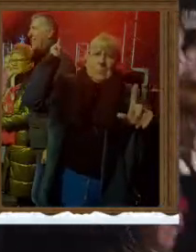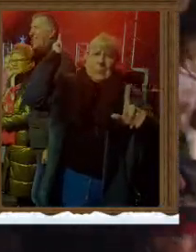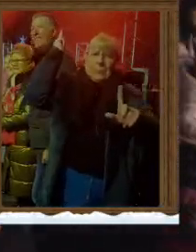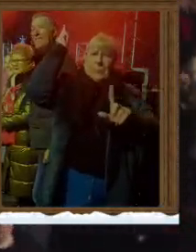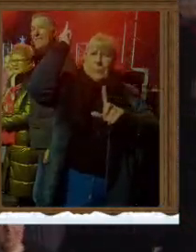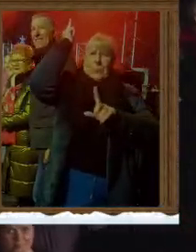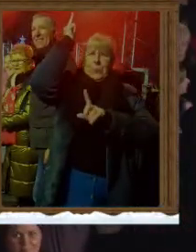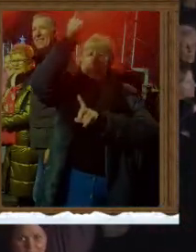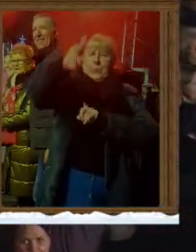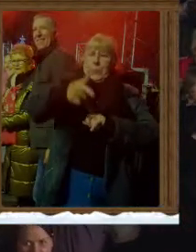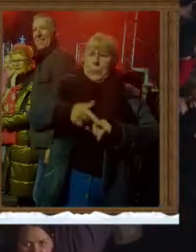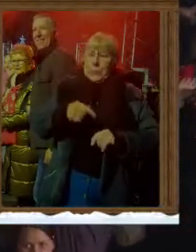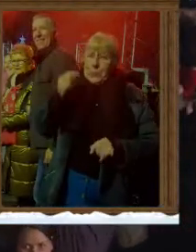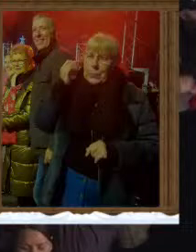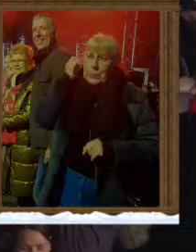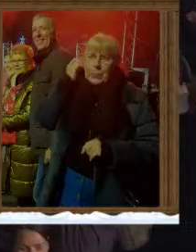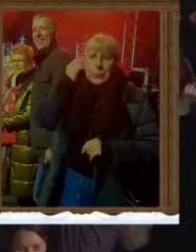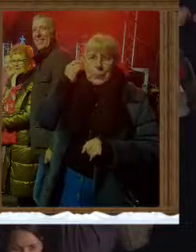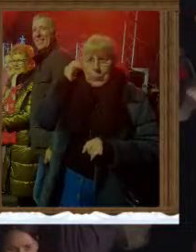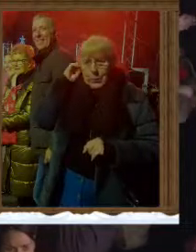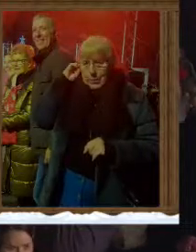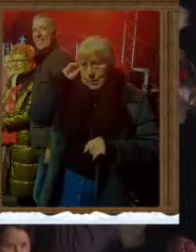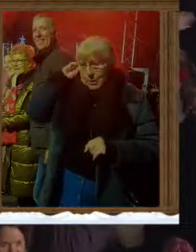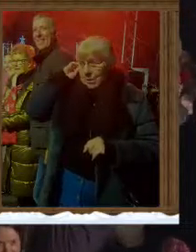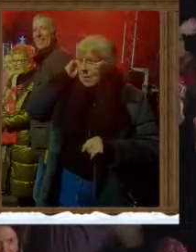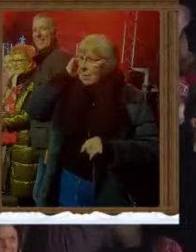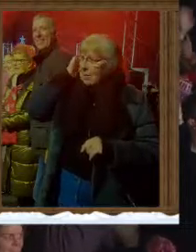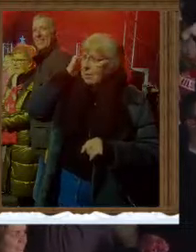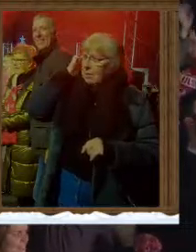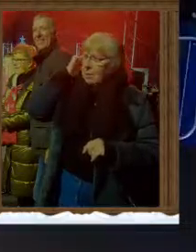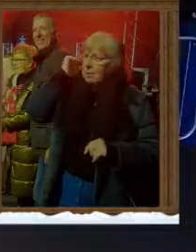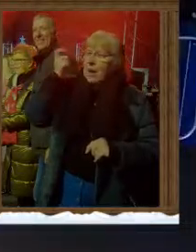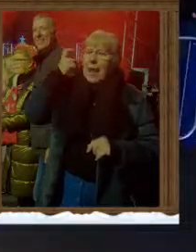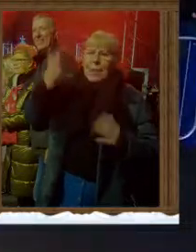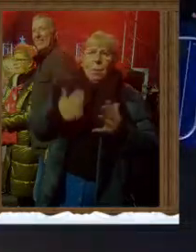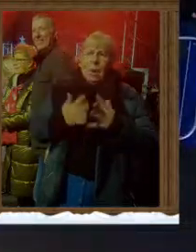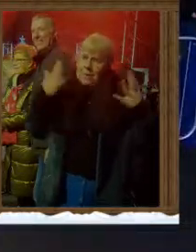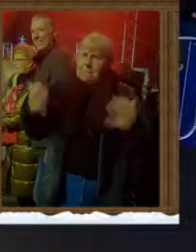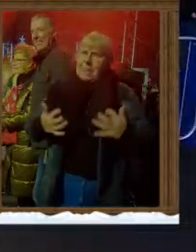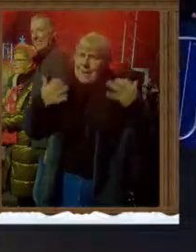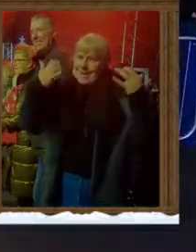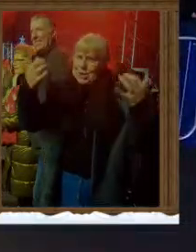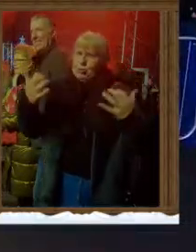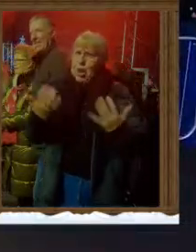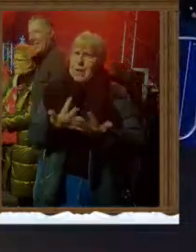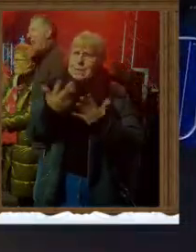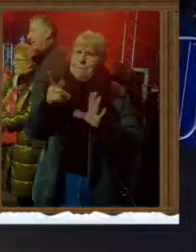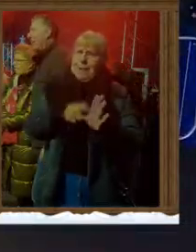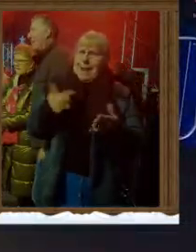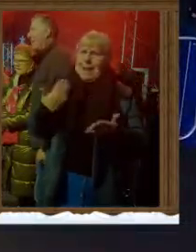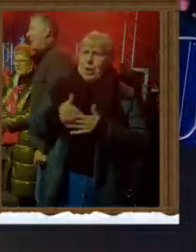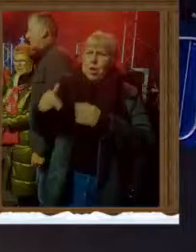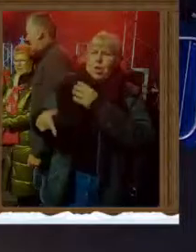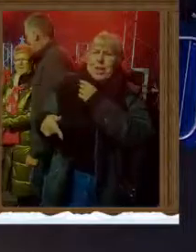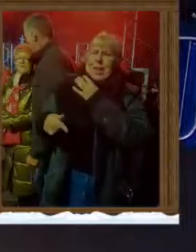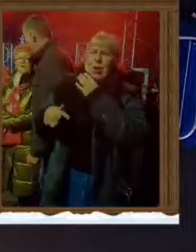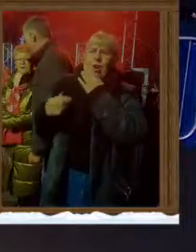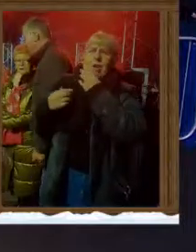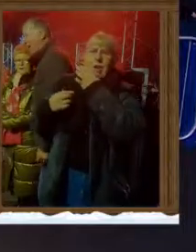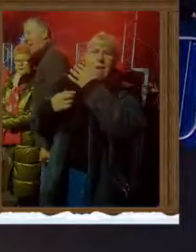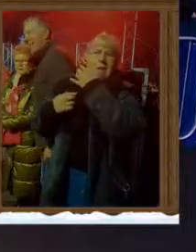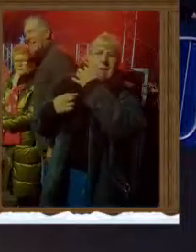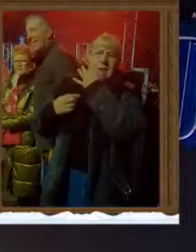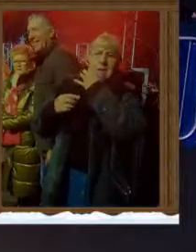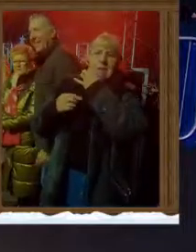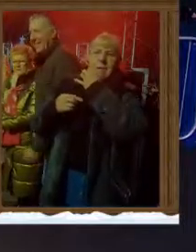town hall. This is looks to me to be one of our biggest crowds in many, many years down here. And it's all